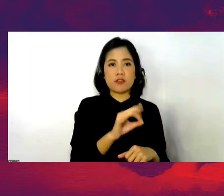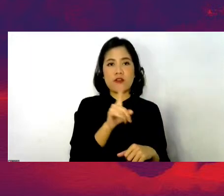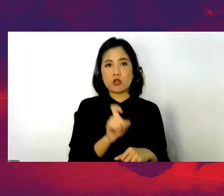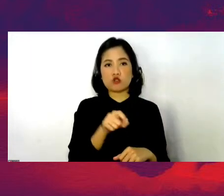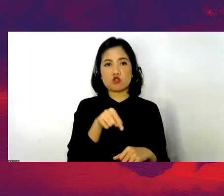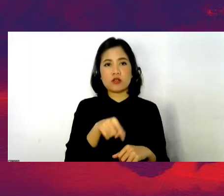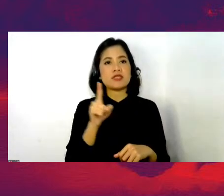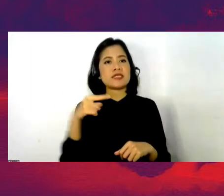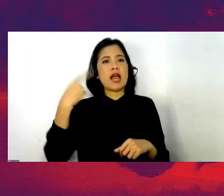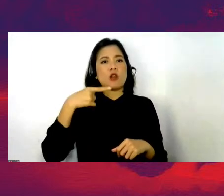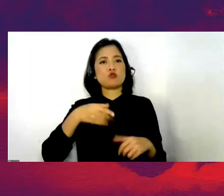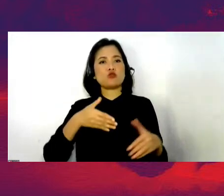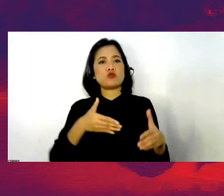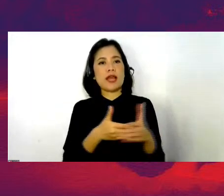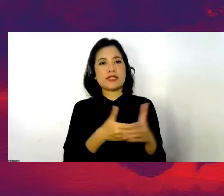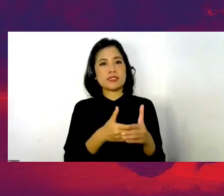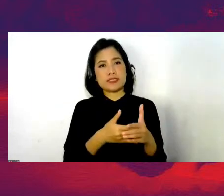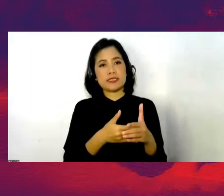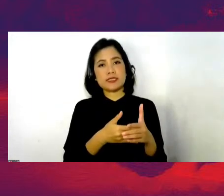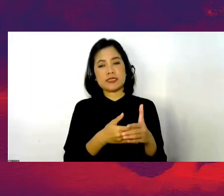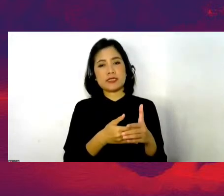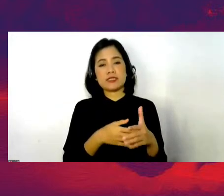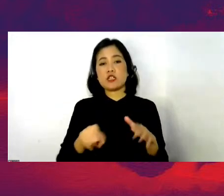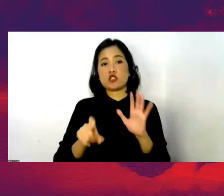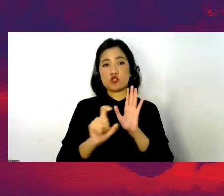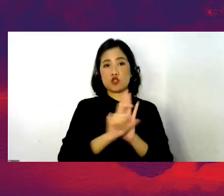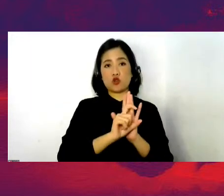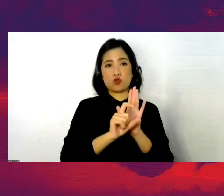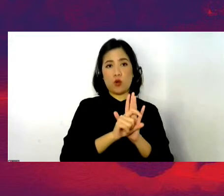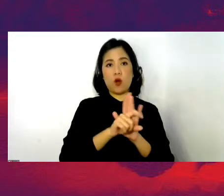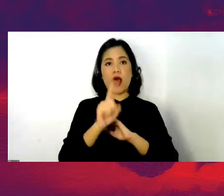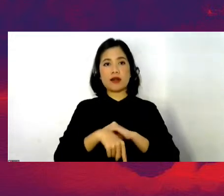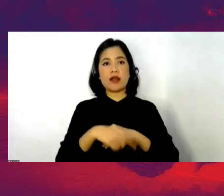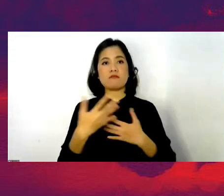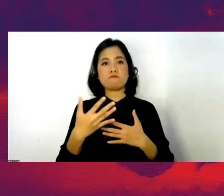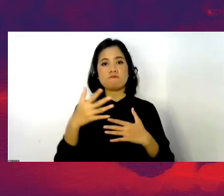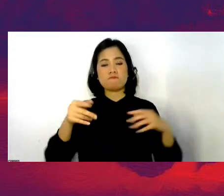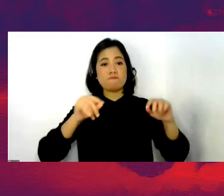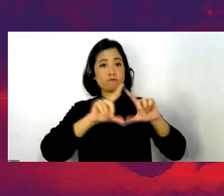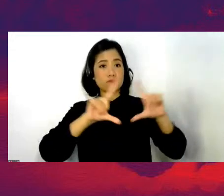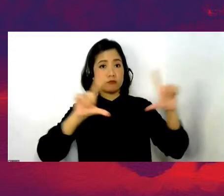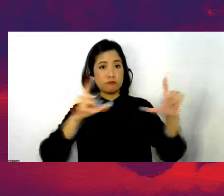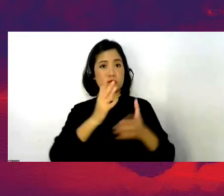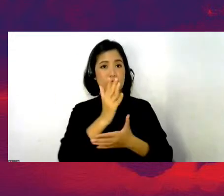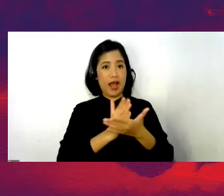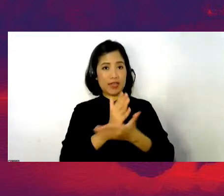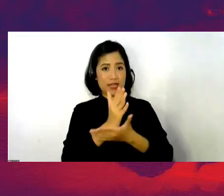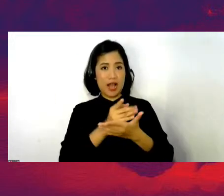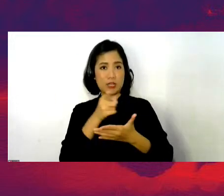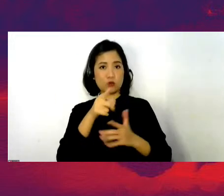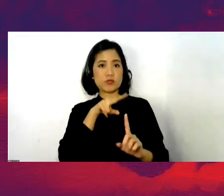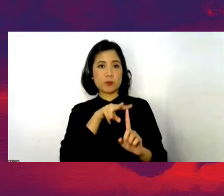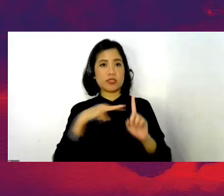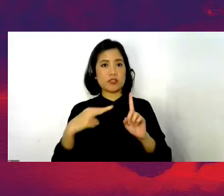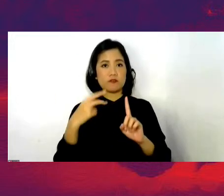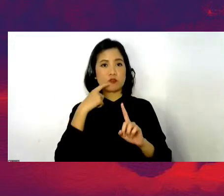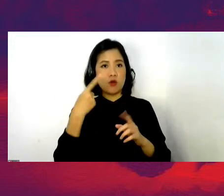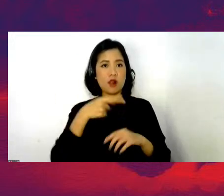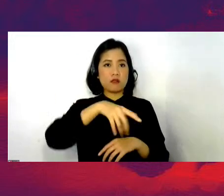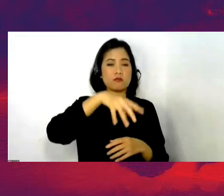challenge that we're facing. So if you look at, for example, the middle picture there, just to give you a perspective, local government versus central